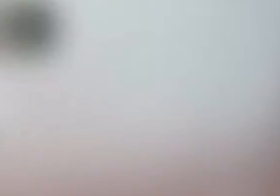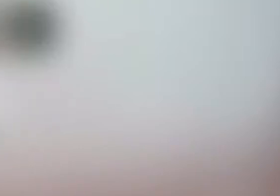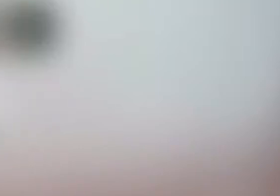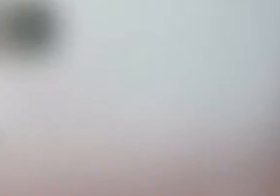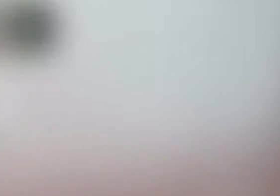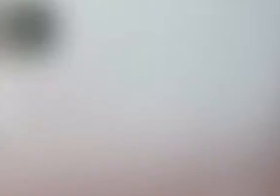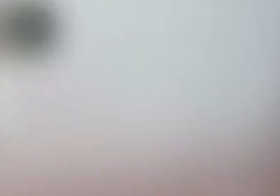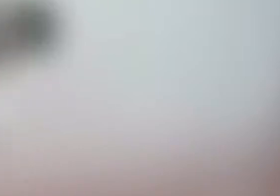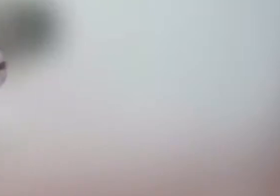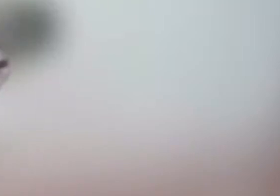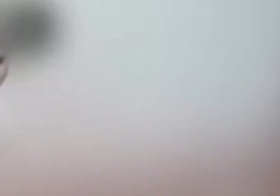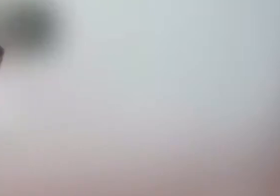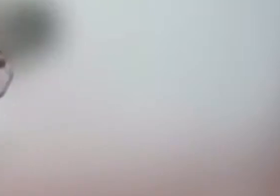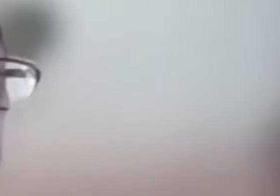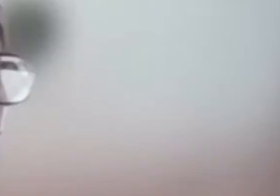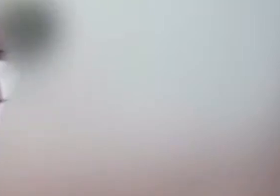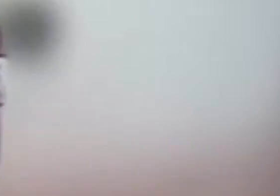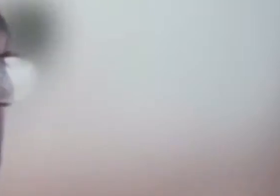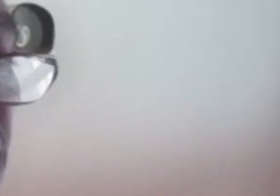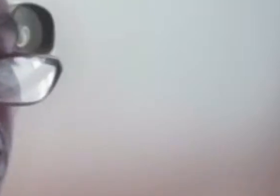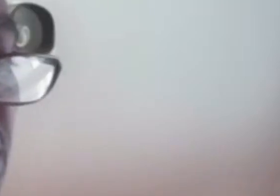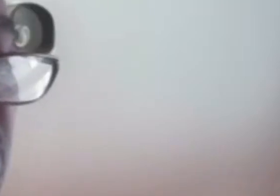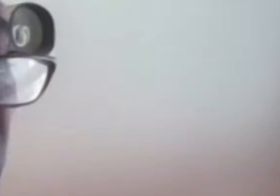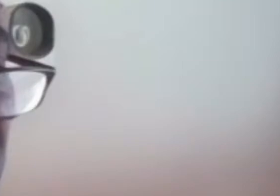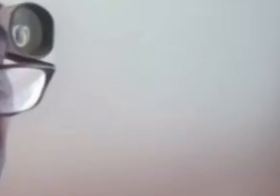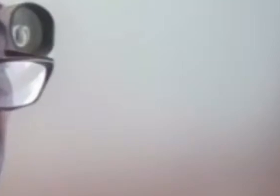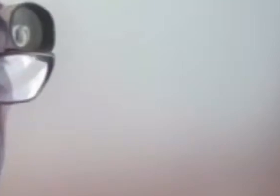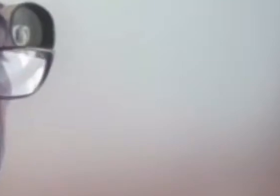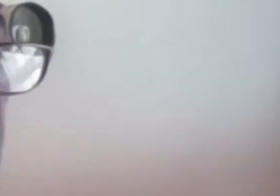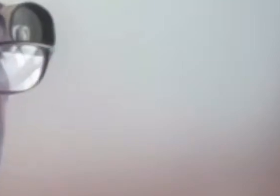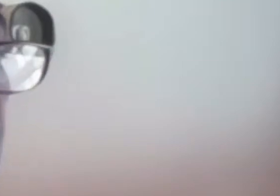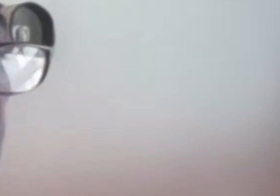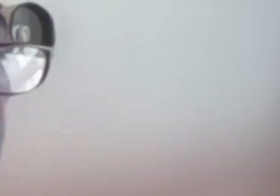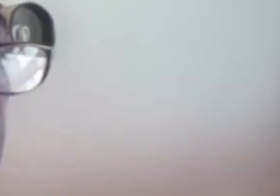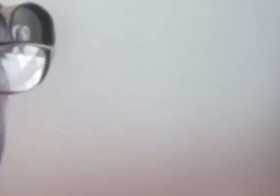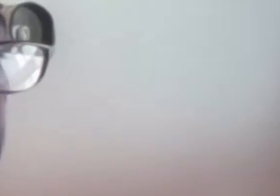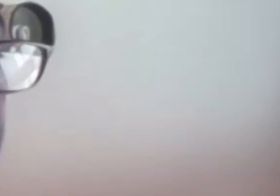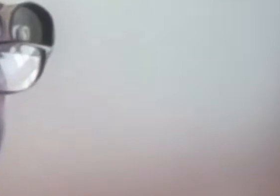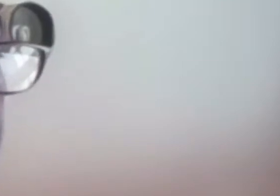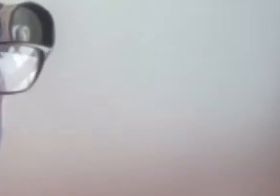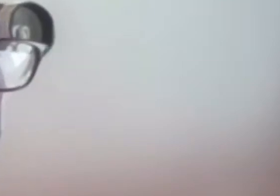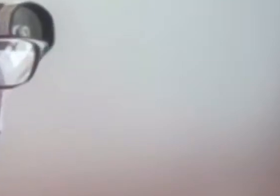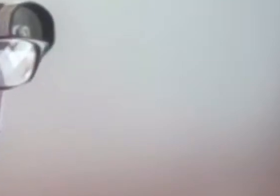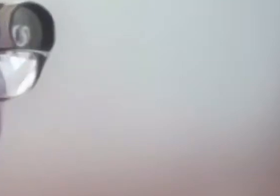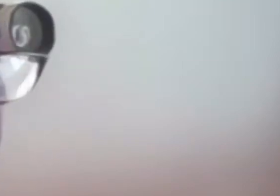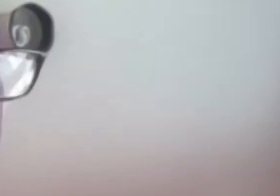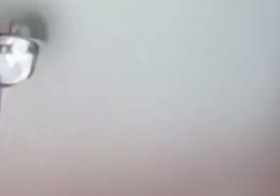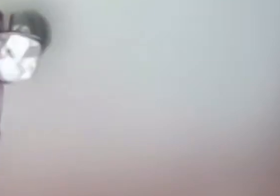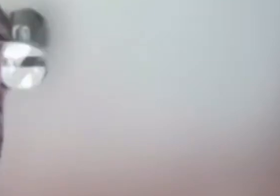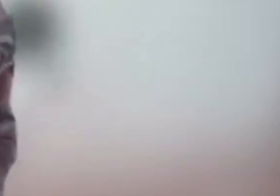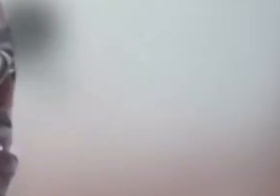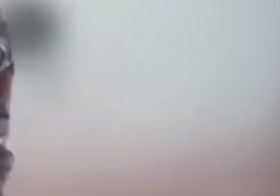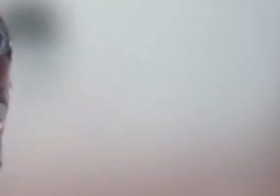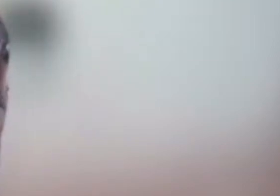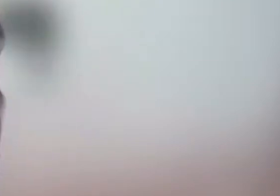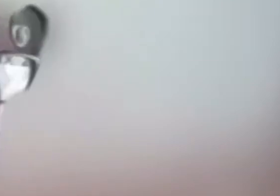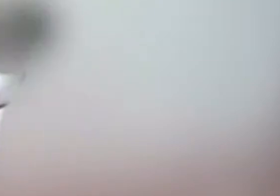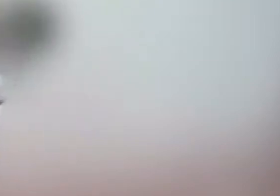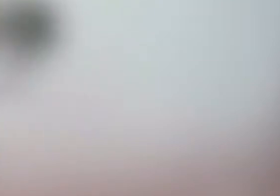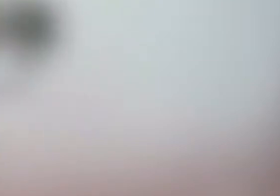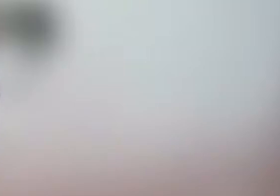when engaging to say, I would want someone tested. But we do have, and we've